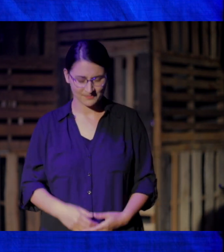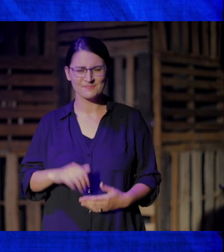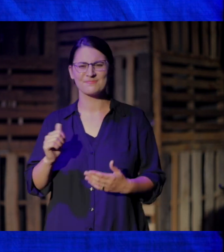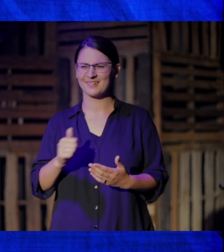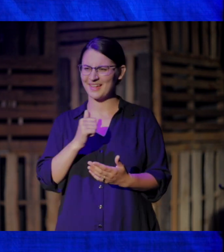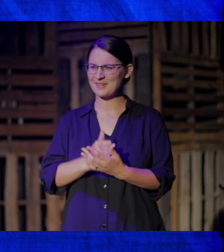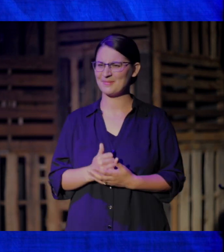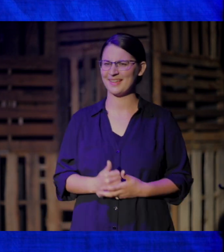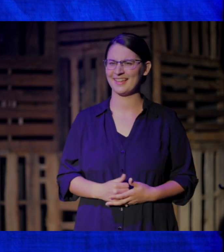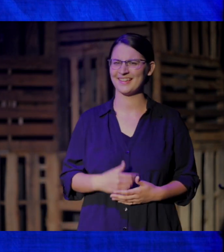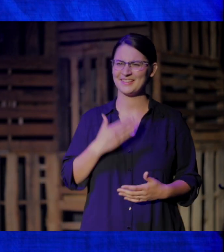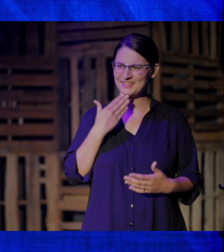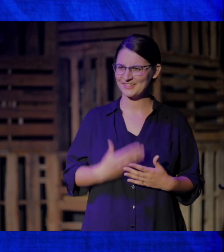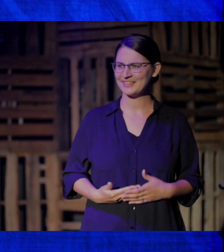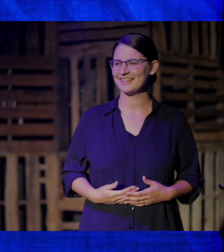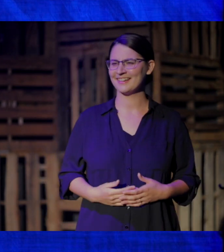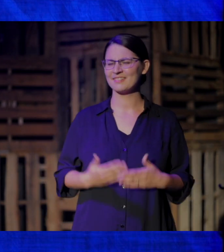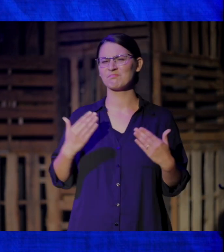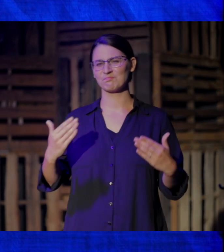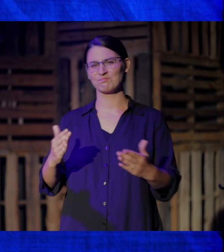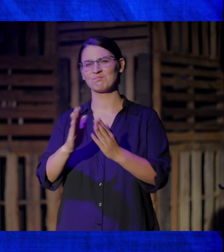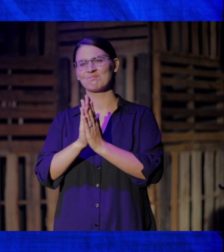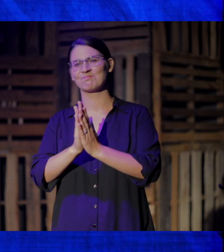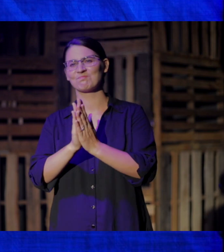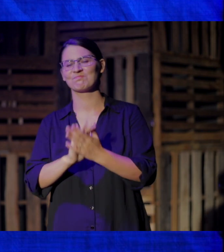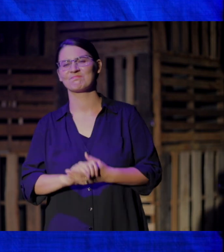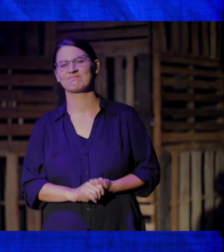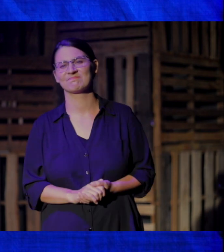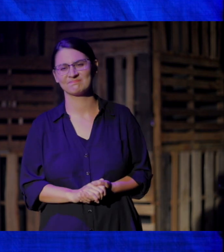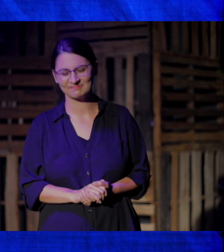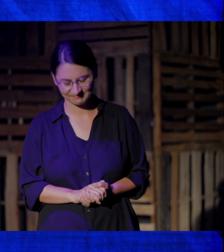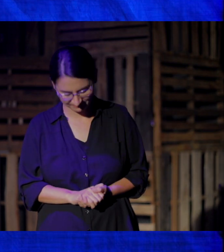Amen. That's good. Let's pray.